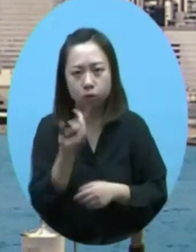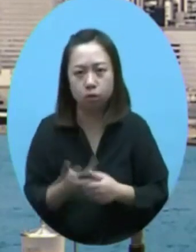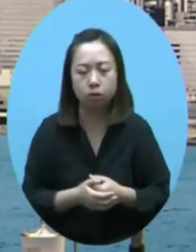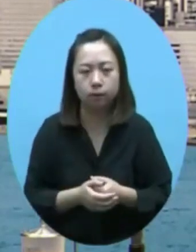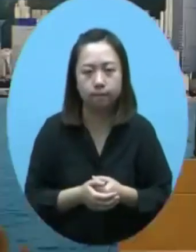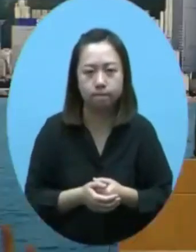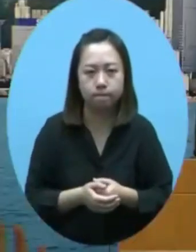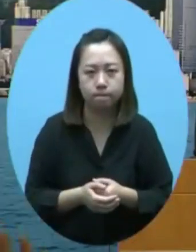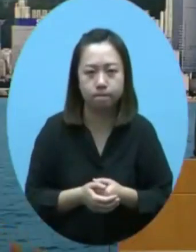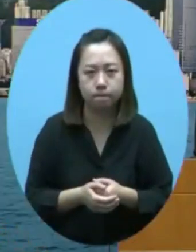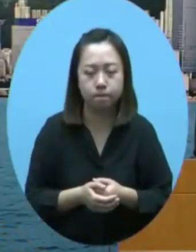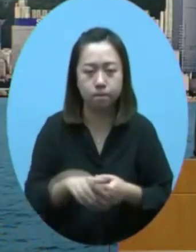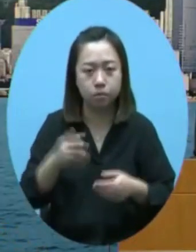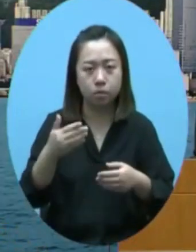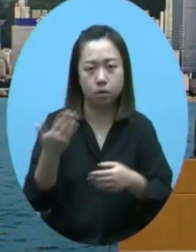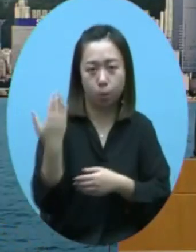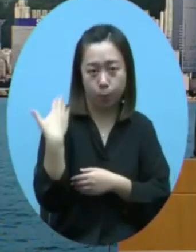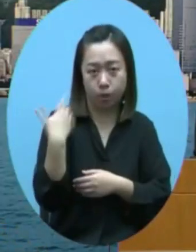contagious.